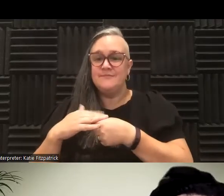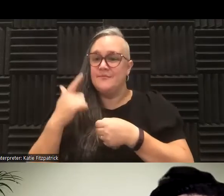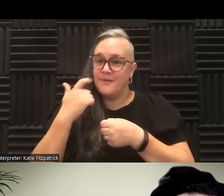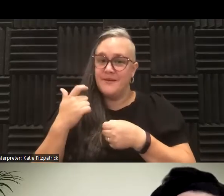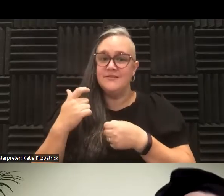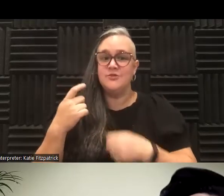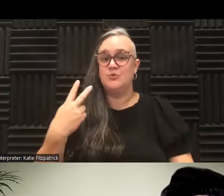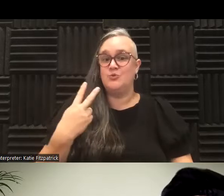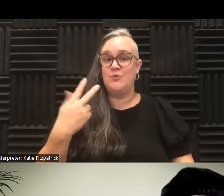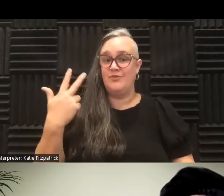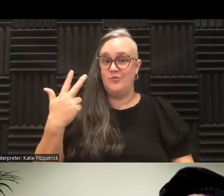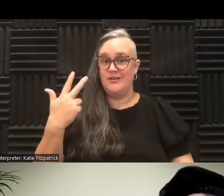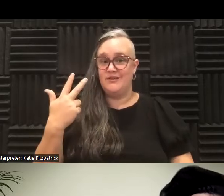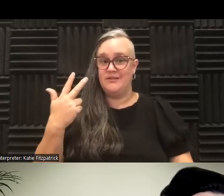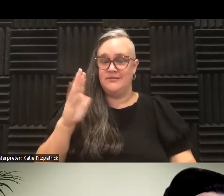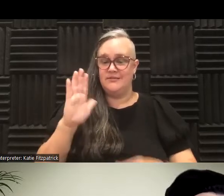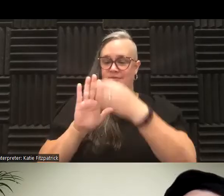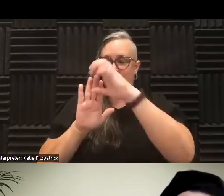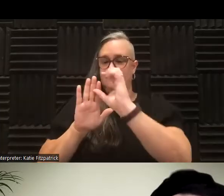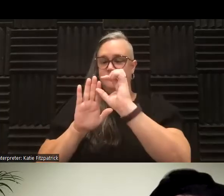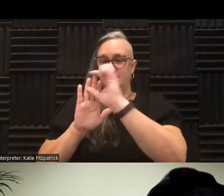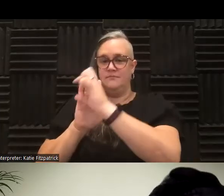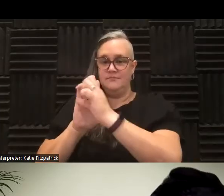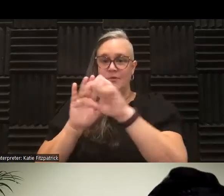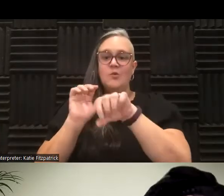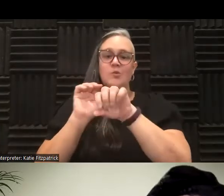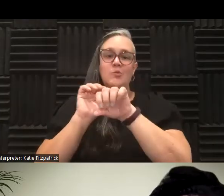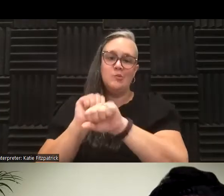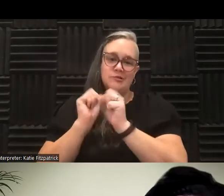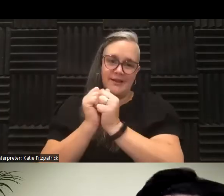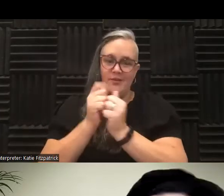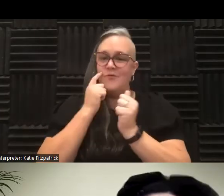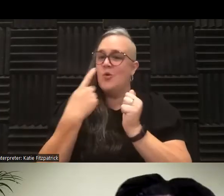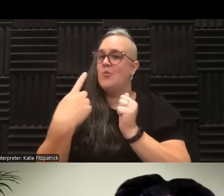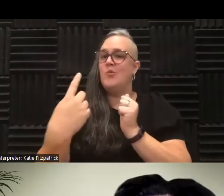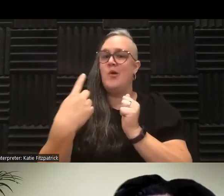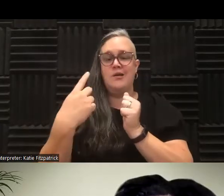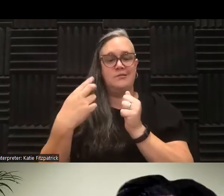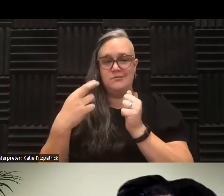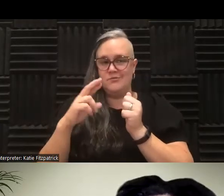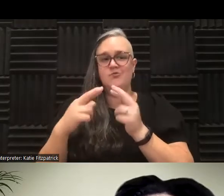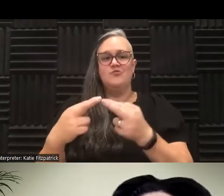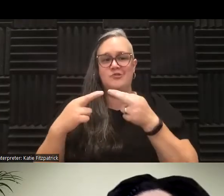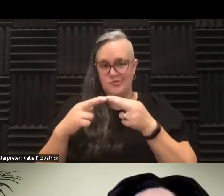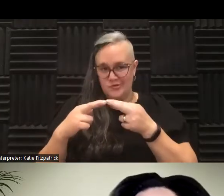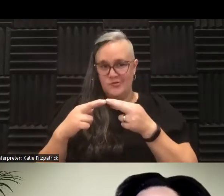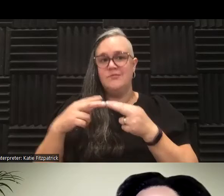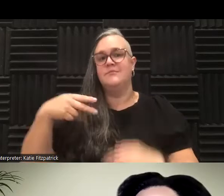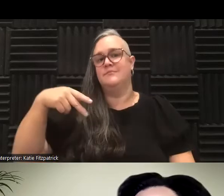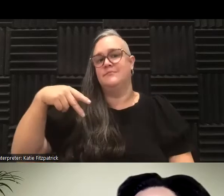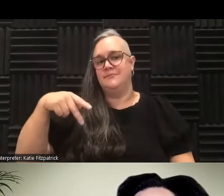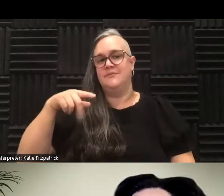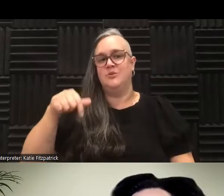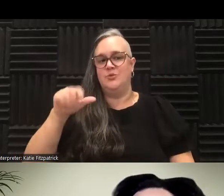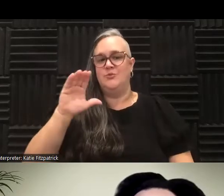3 work together to form one regional perinatal quality collaborative. They